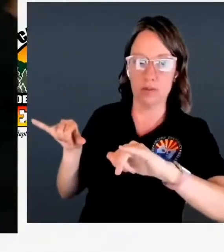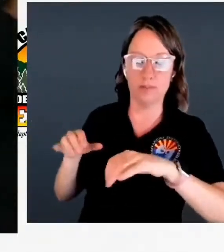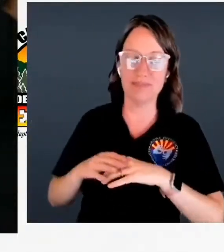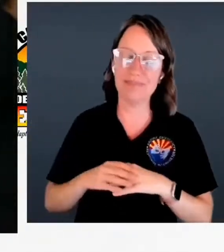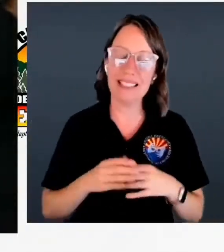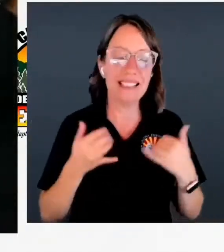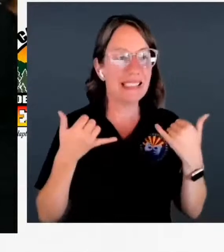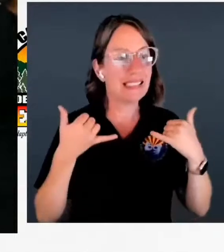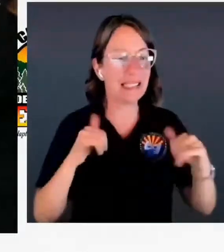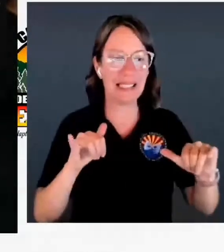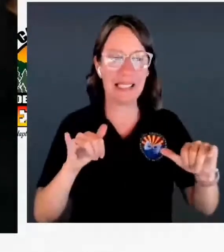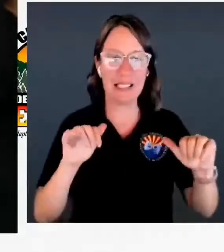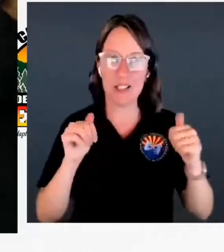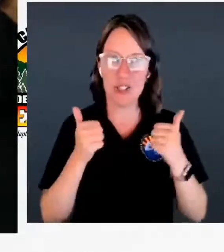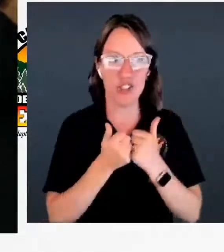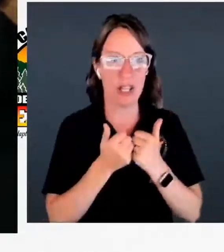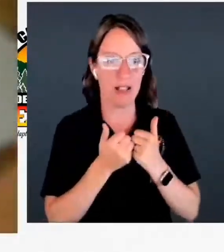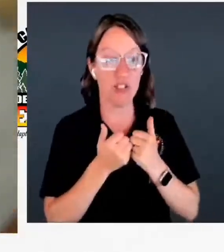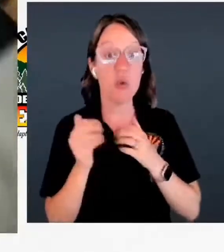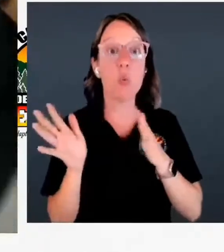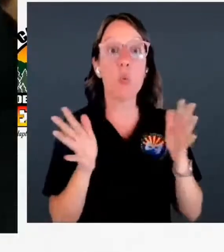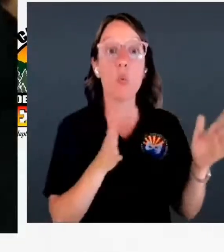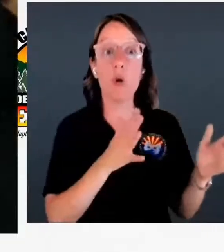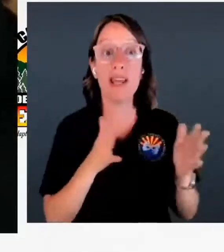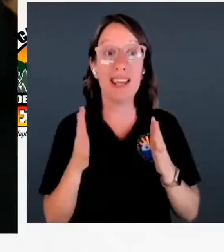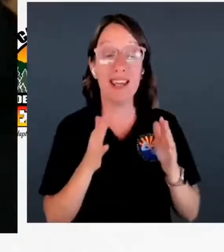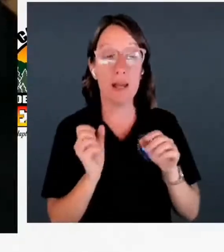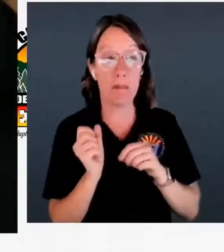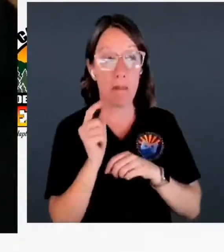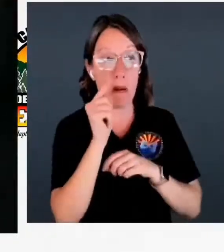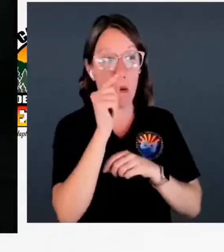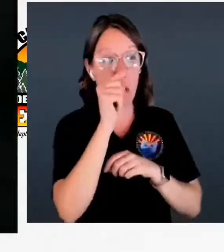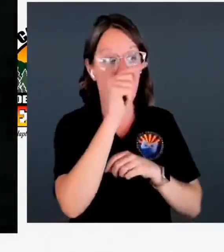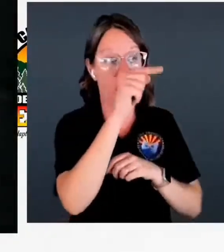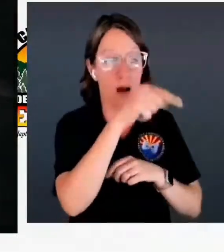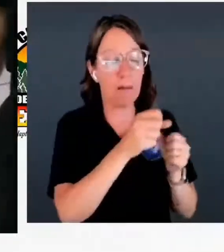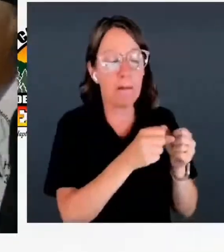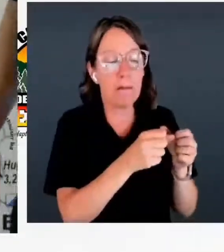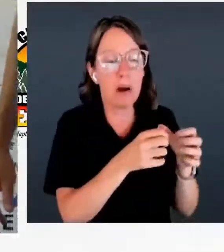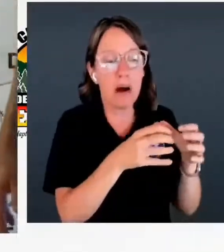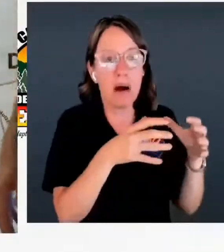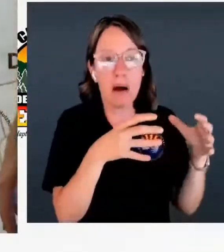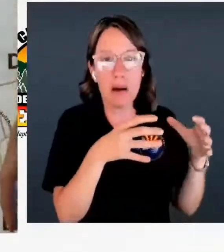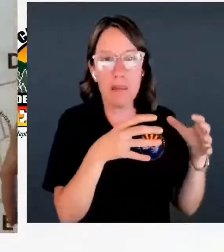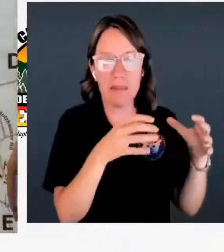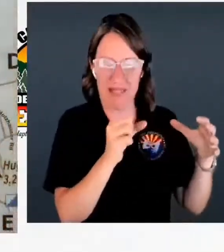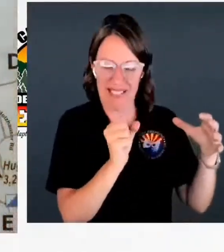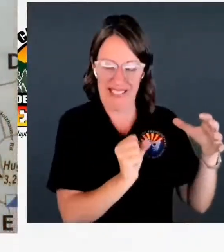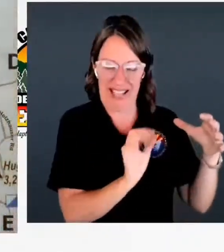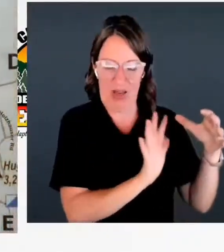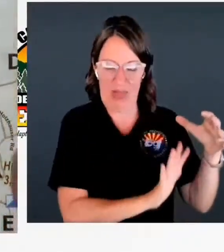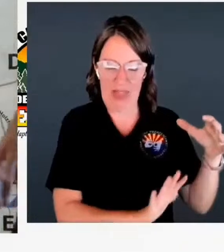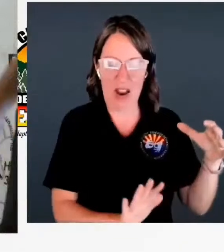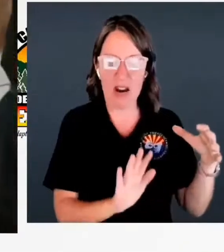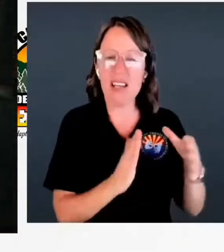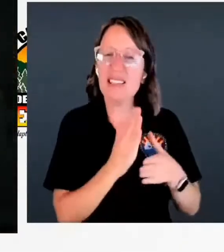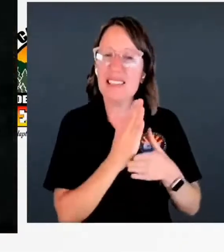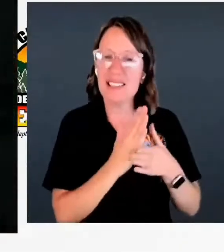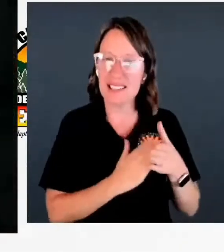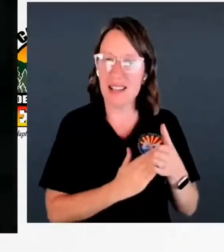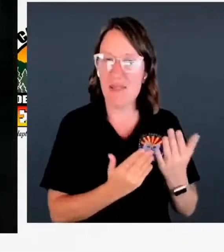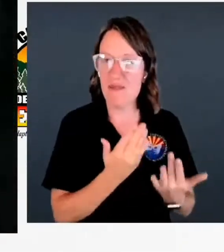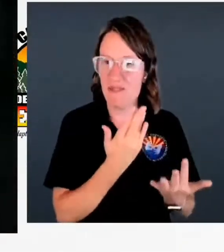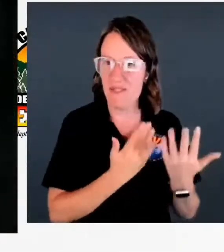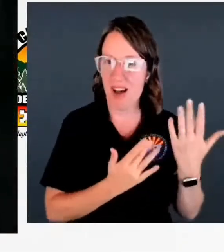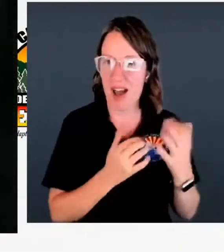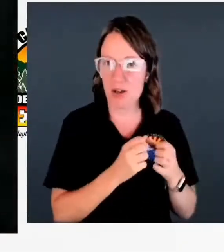being challenged out ahead of them, where the wind has just pushed it up and over, and it has spotted a little bit to the south of that, thrown a couple of spot fires over there, which we are handling